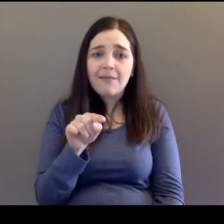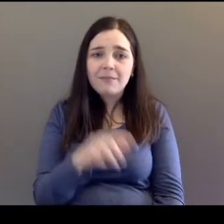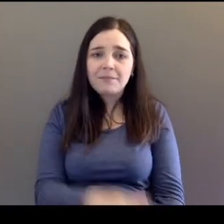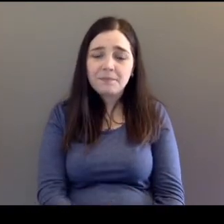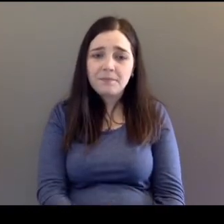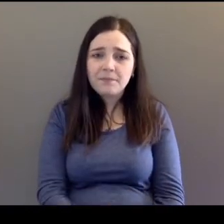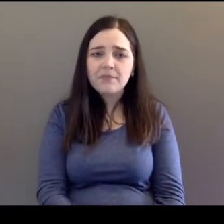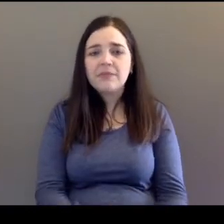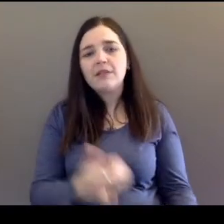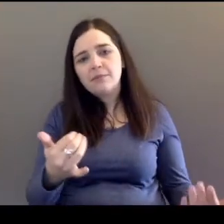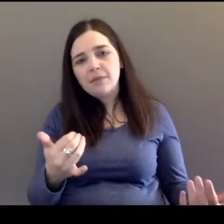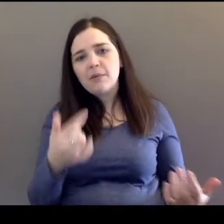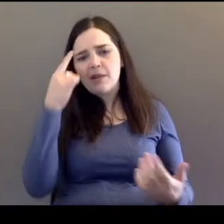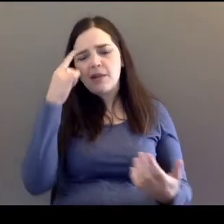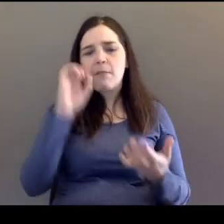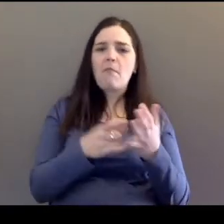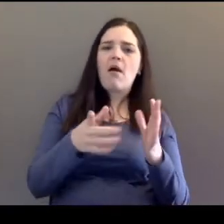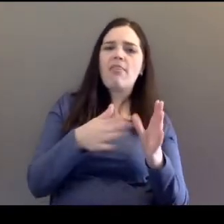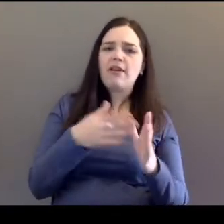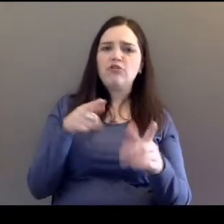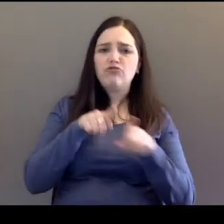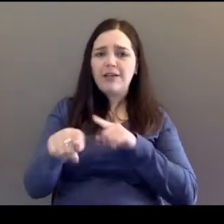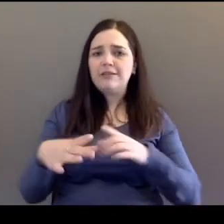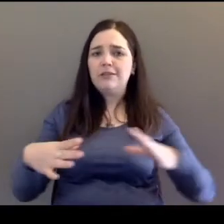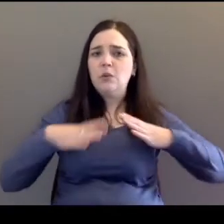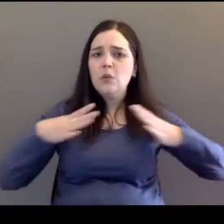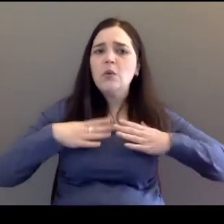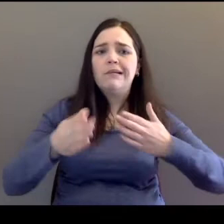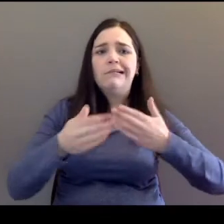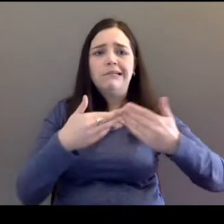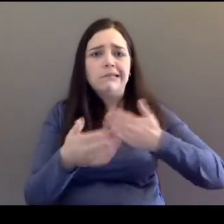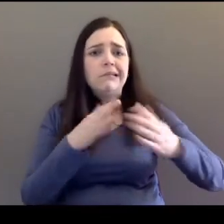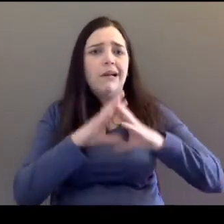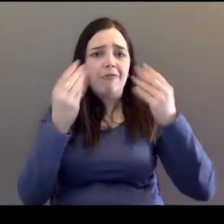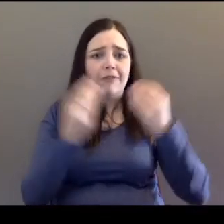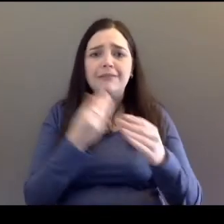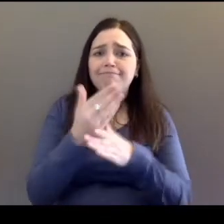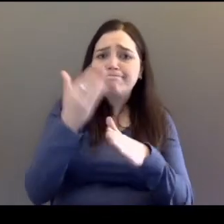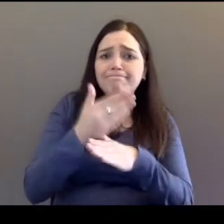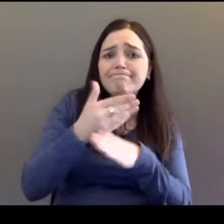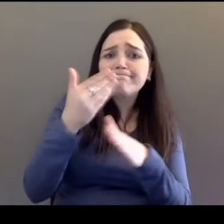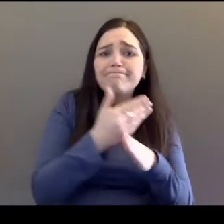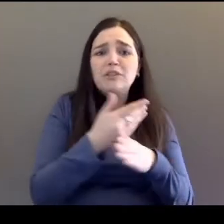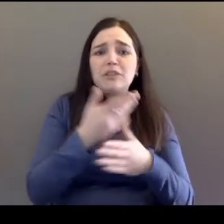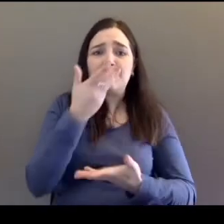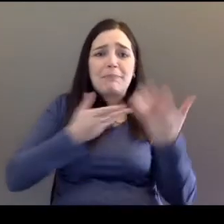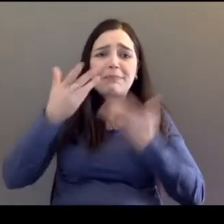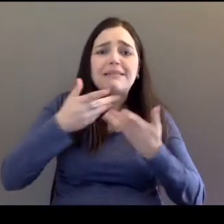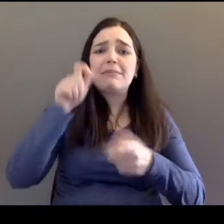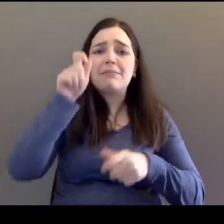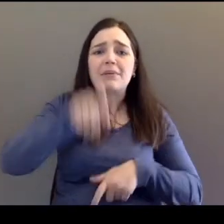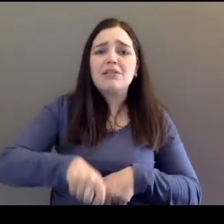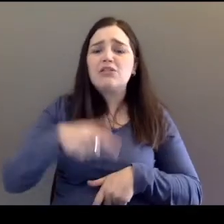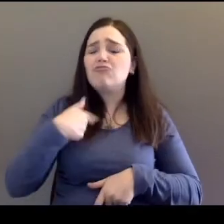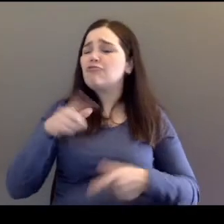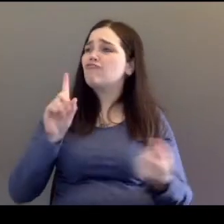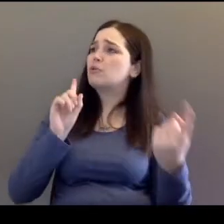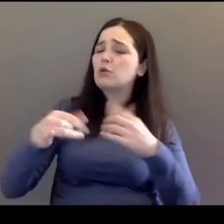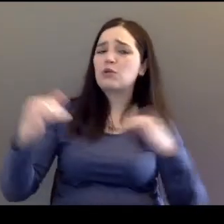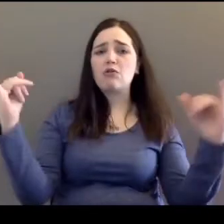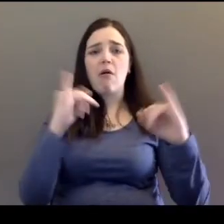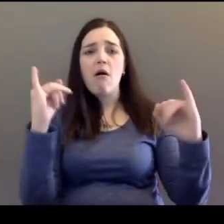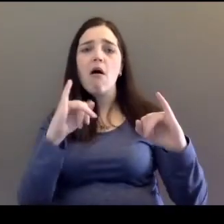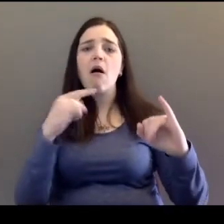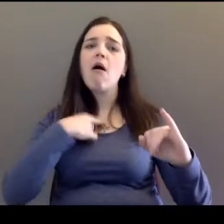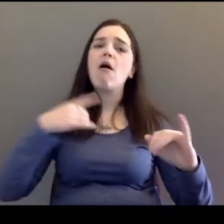Now, our sympathy might be with Martha. Martha is the activist. Martha is the doer. Martha is the busy person. Martha who responds to a crisis by